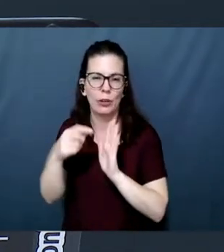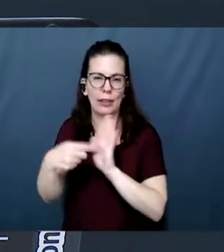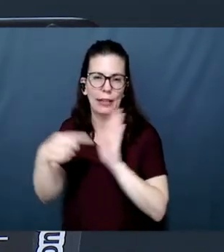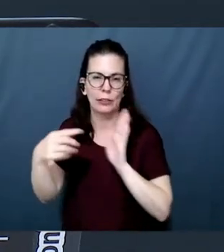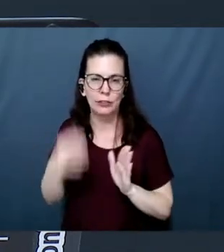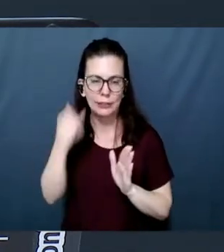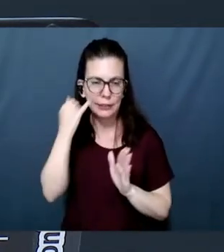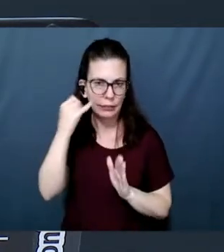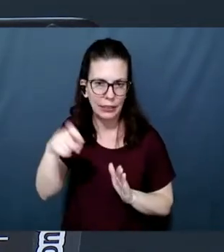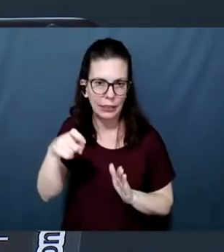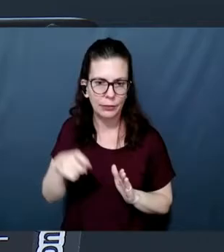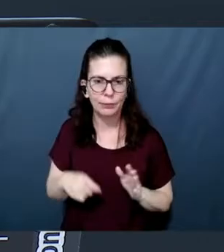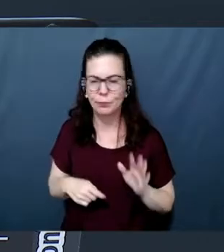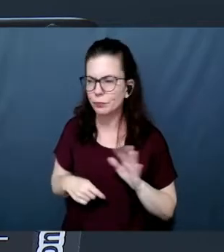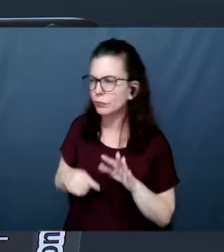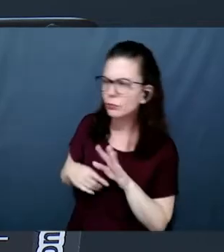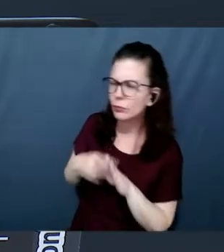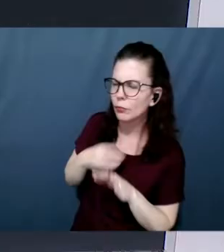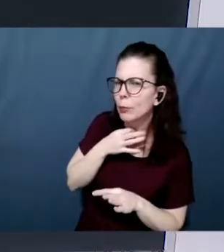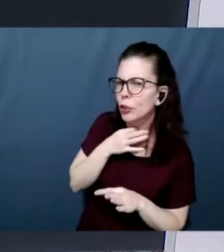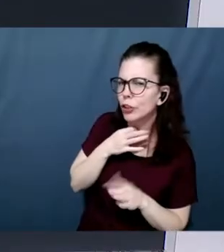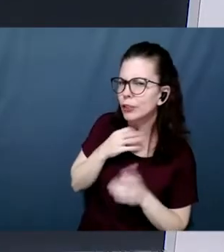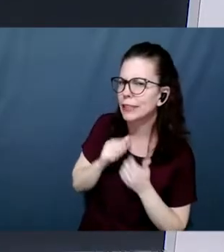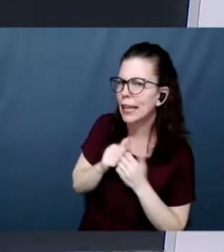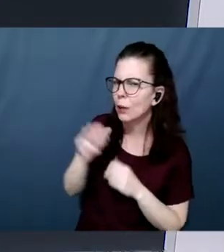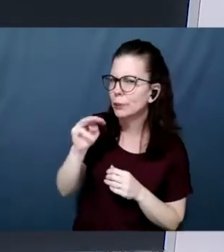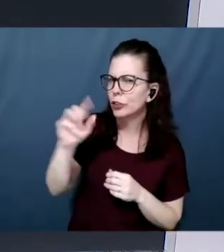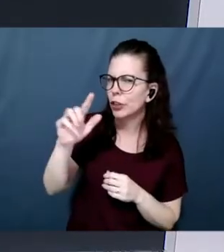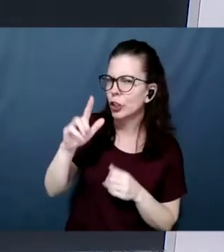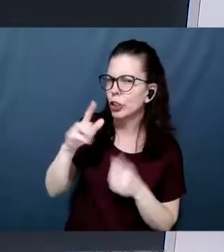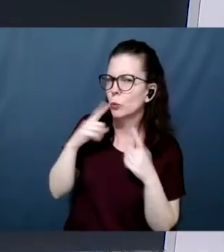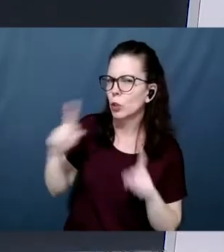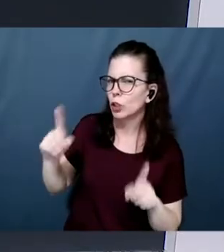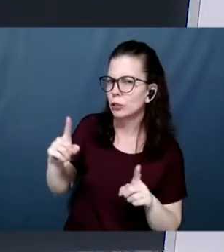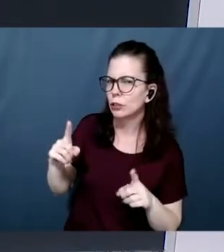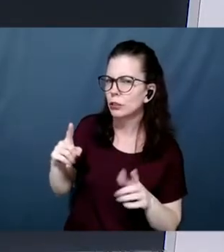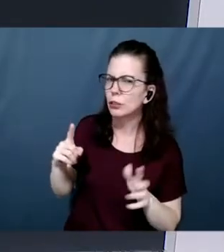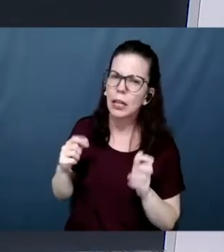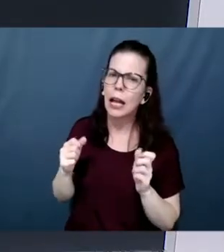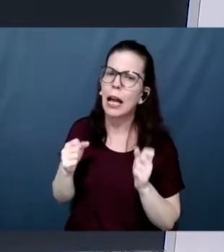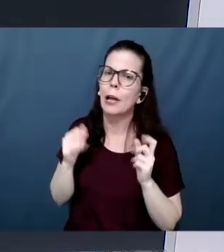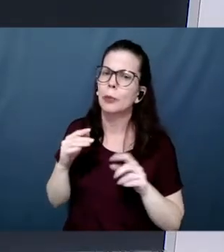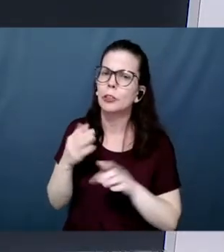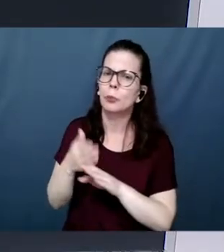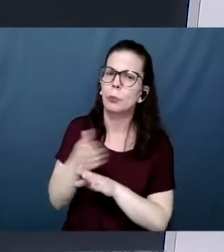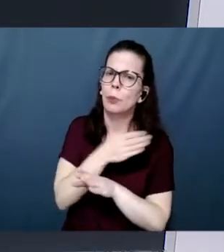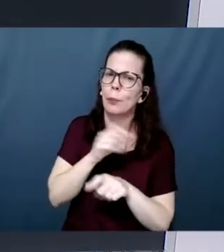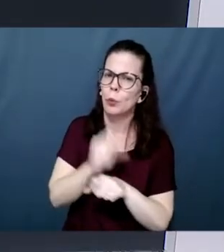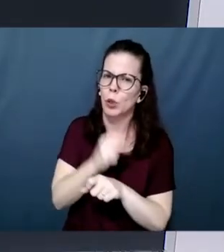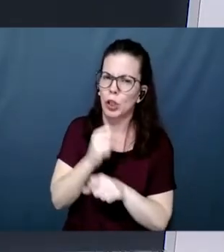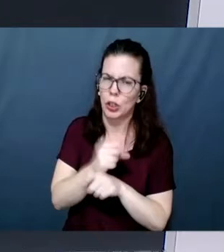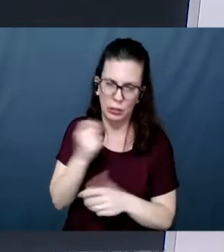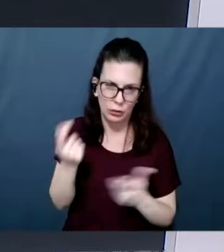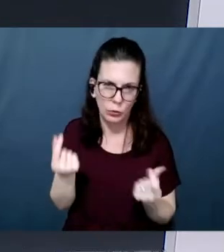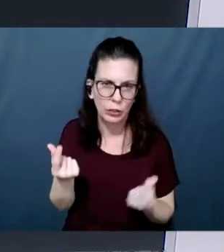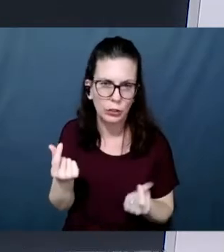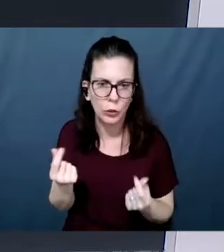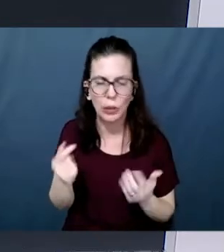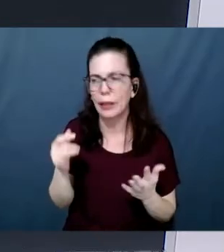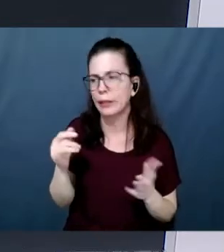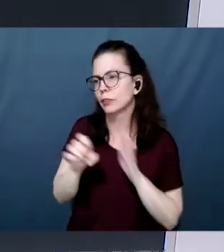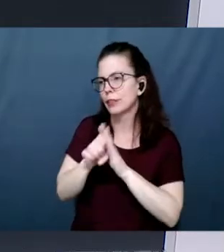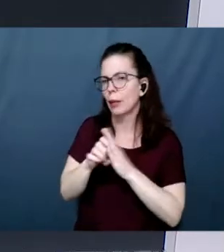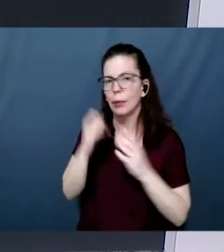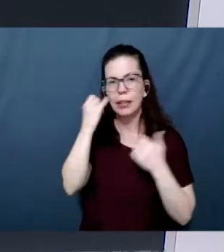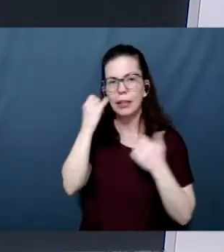I'm super curious about how the machine learning works. How much prep work do I have to do? Do I have to say, for example, I am a restaurant business